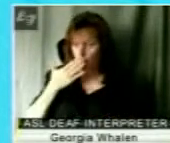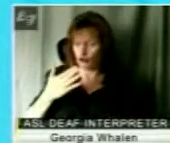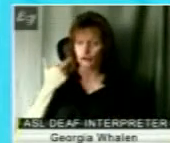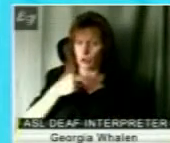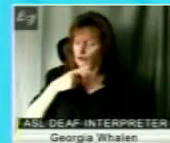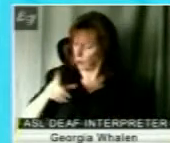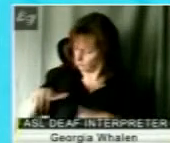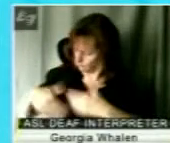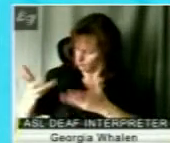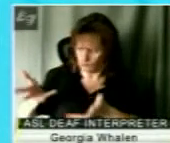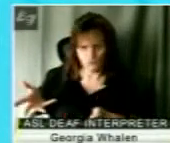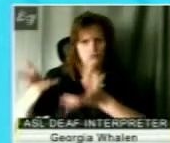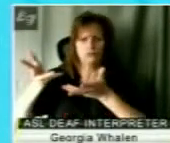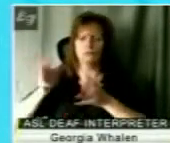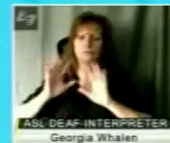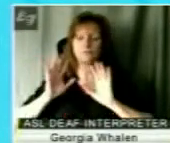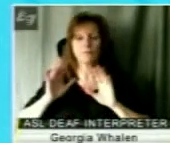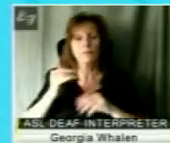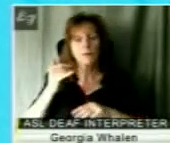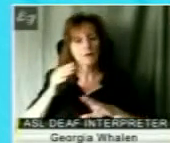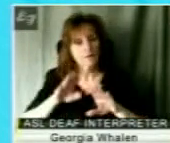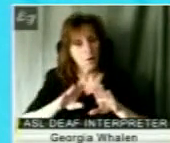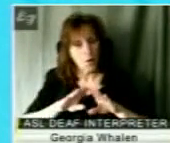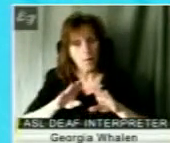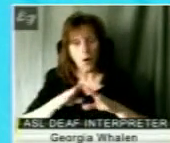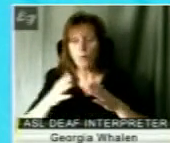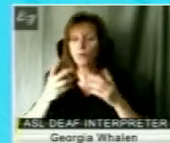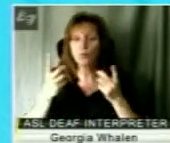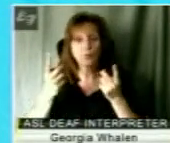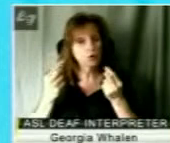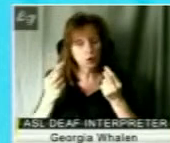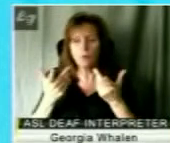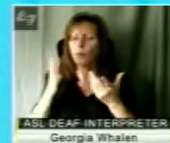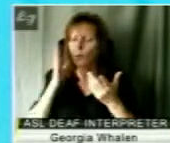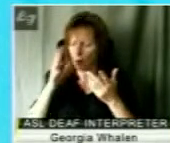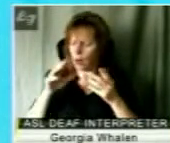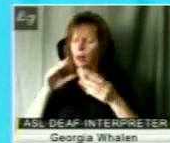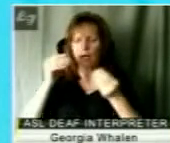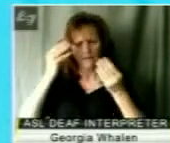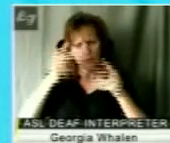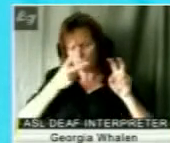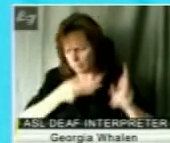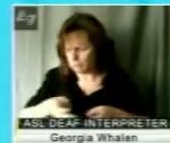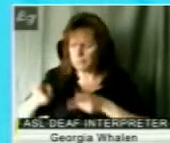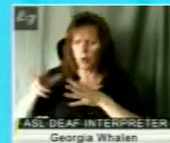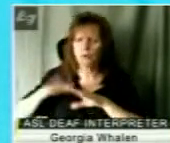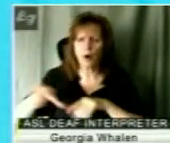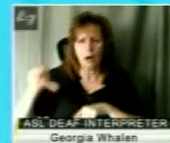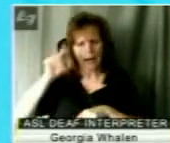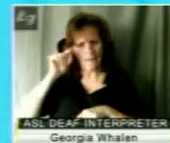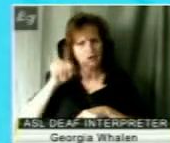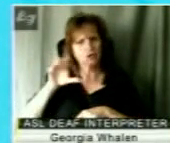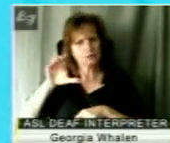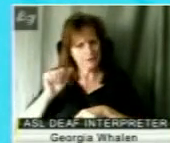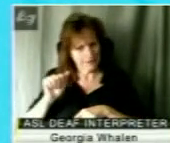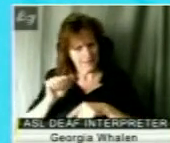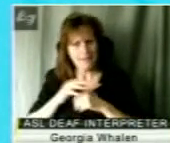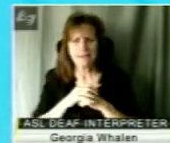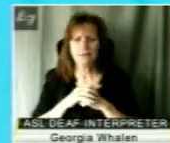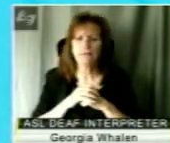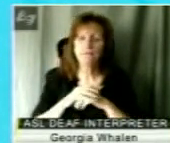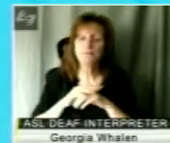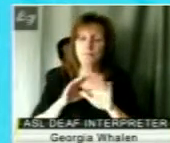see, you know, more guidance on our website around what people can do. We're very mindful in restaurants. They're in a bit of a tough spot, right? The